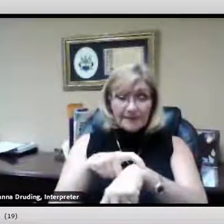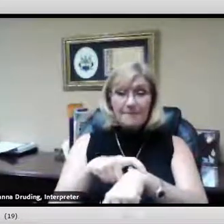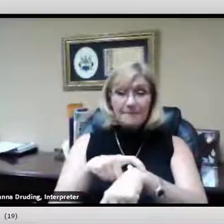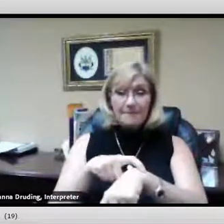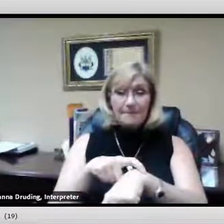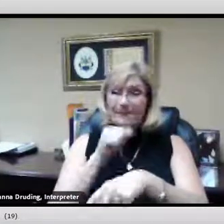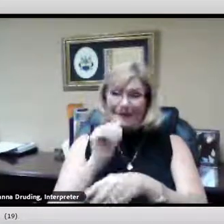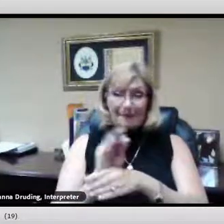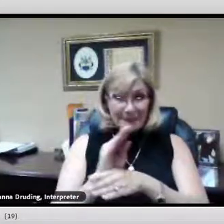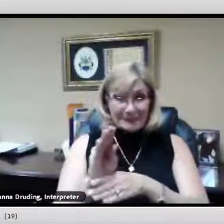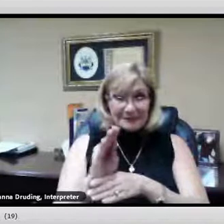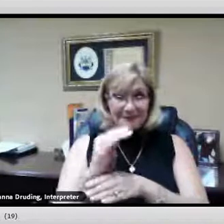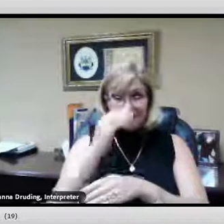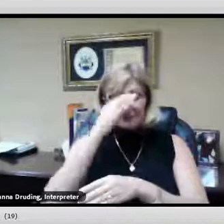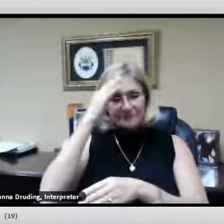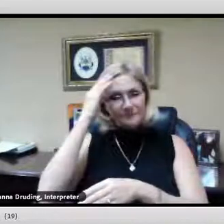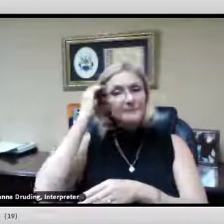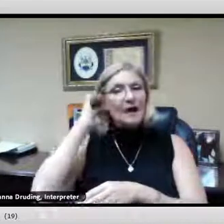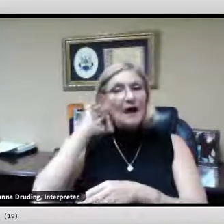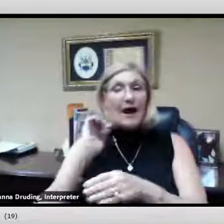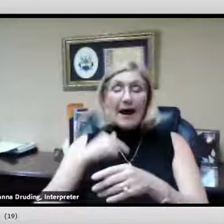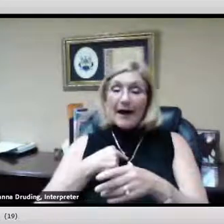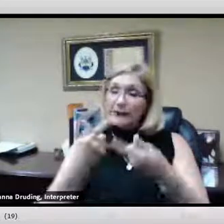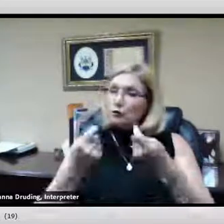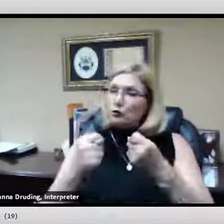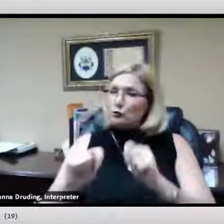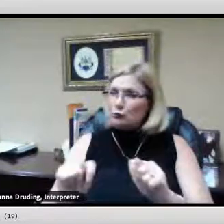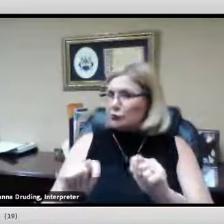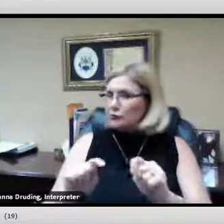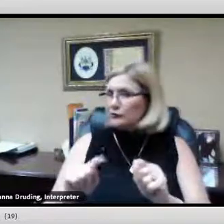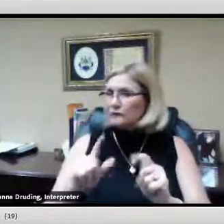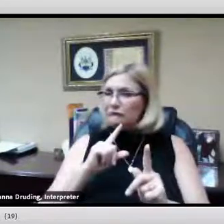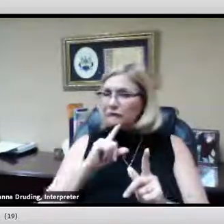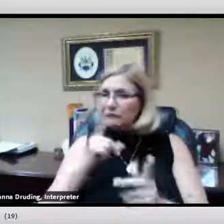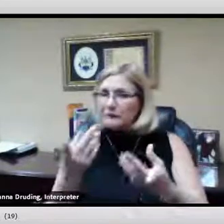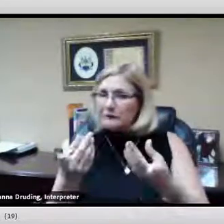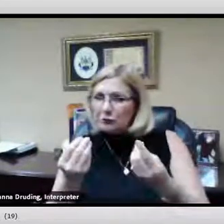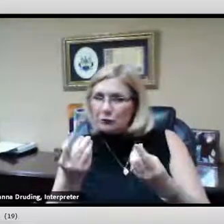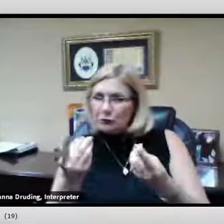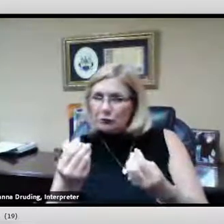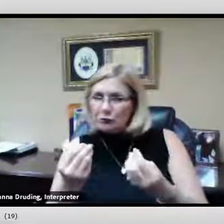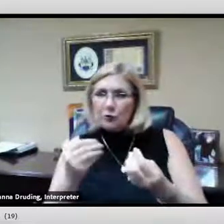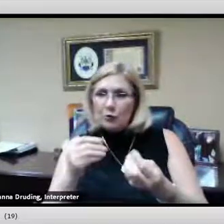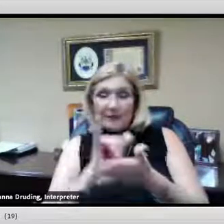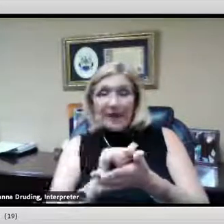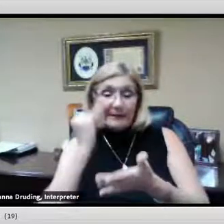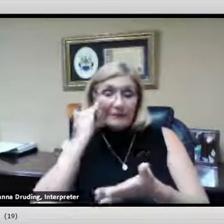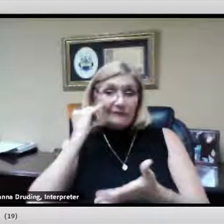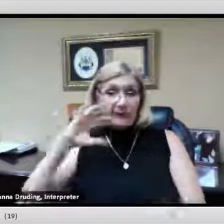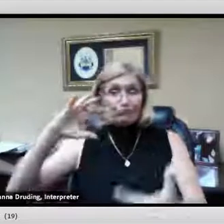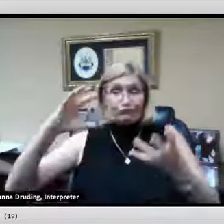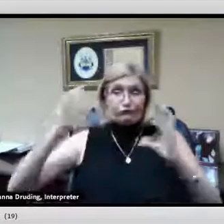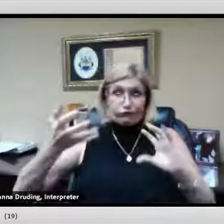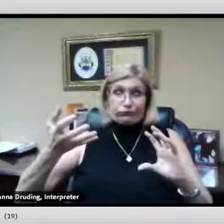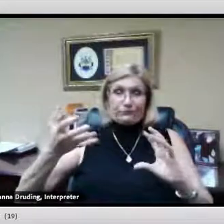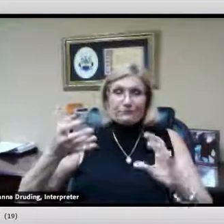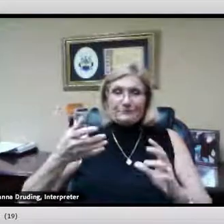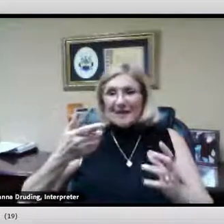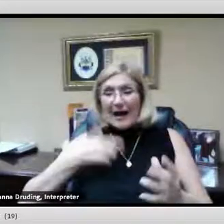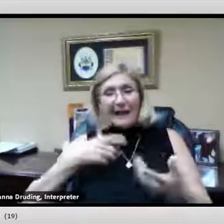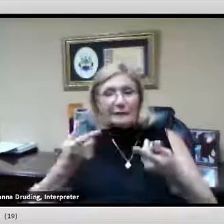summer. Um, I try to be really upfront about doing these things, and if I mess things up, I try to